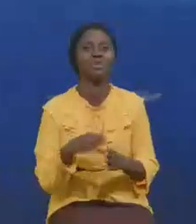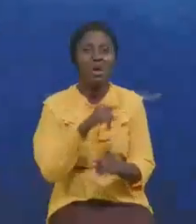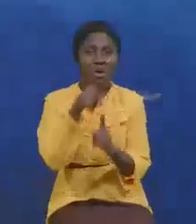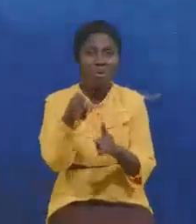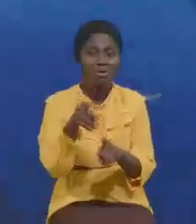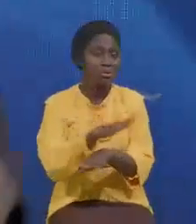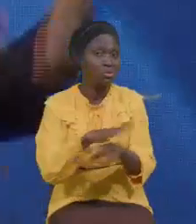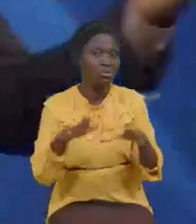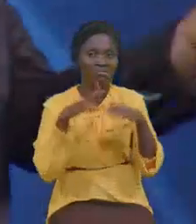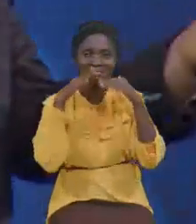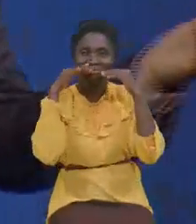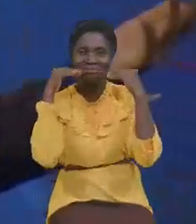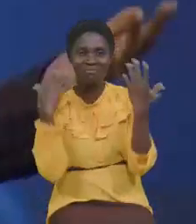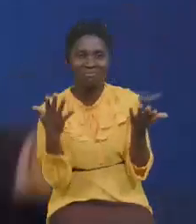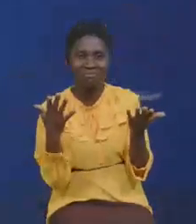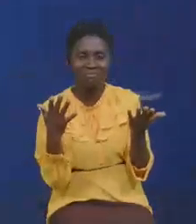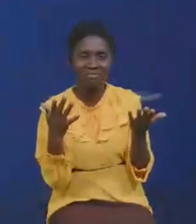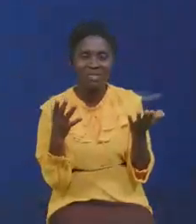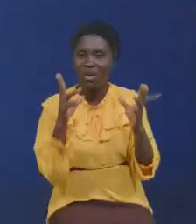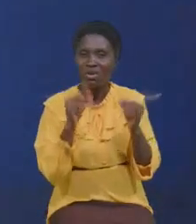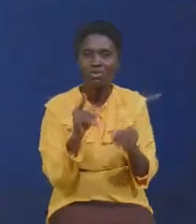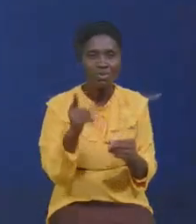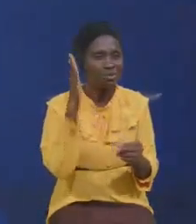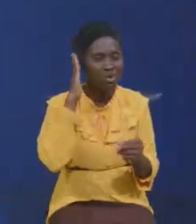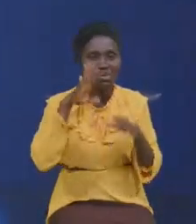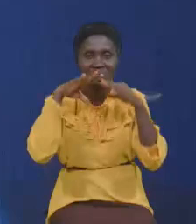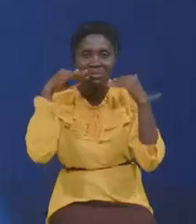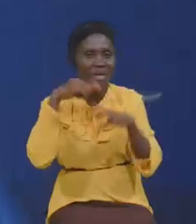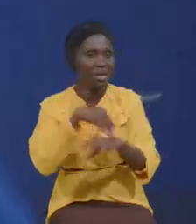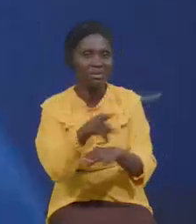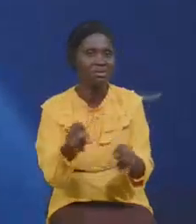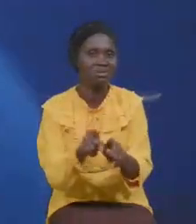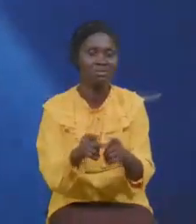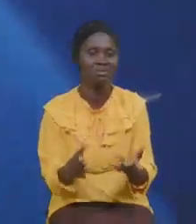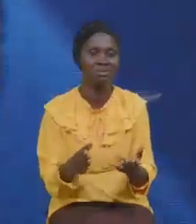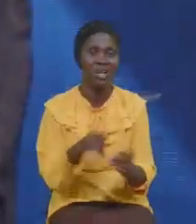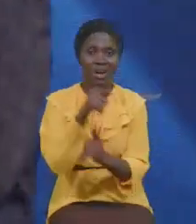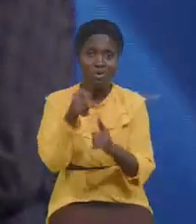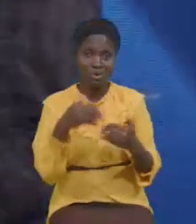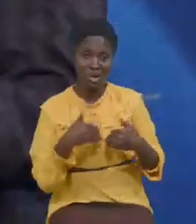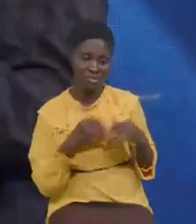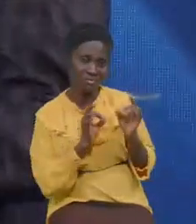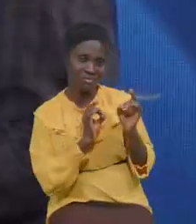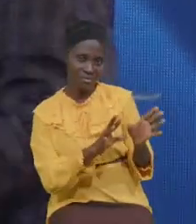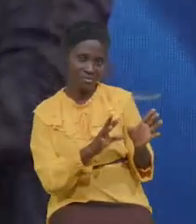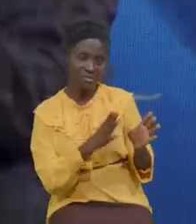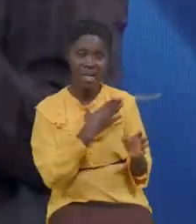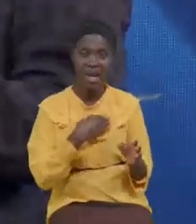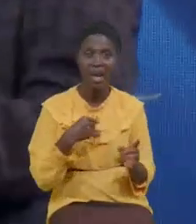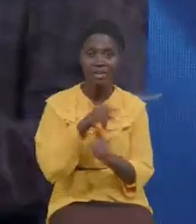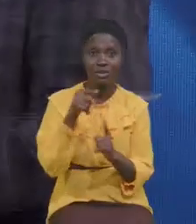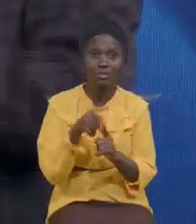smile, nobody will also smile at you. When you have hatred, and when you